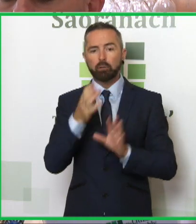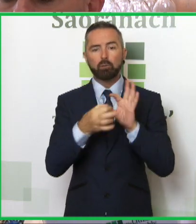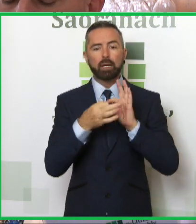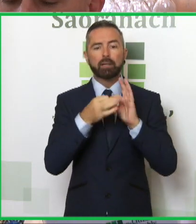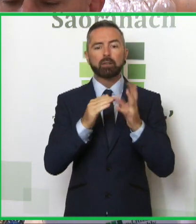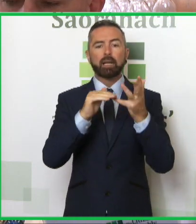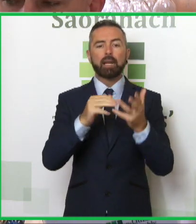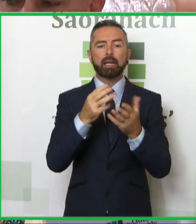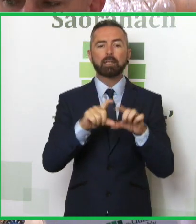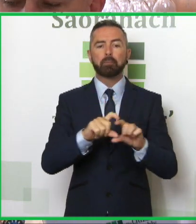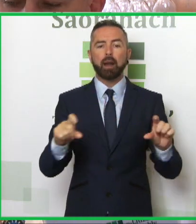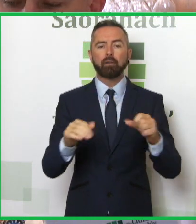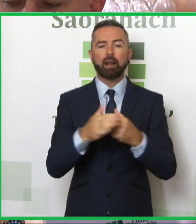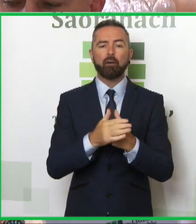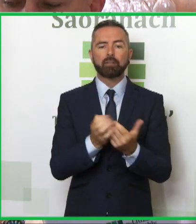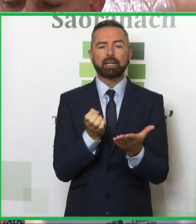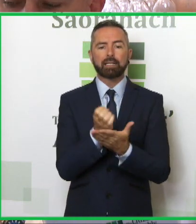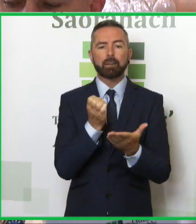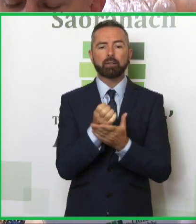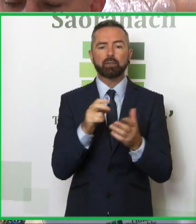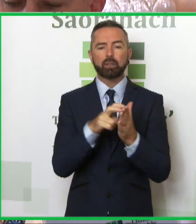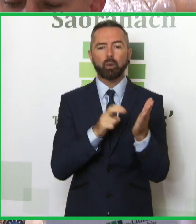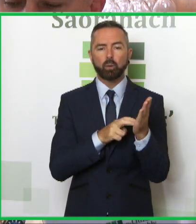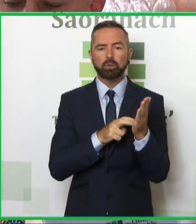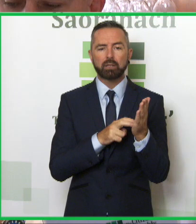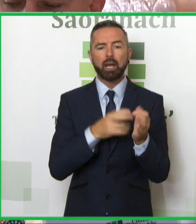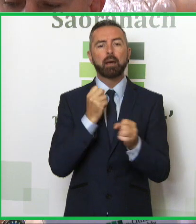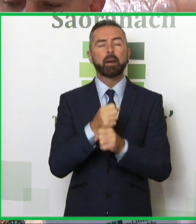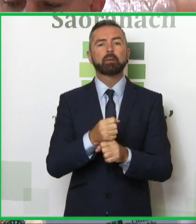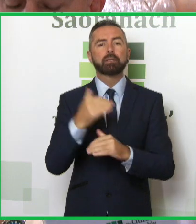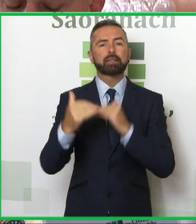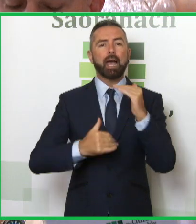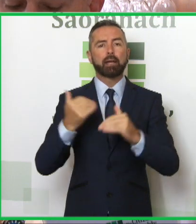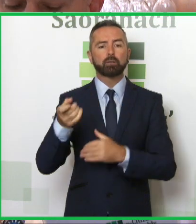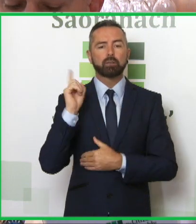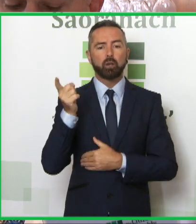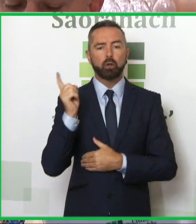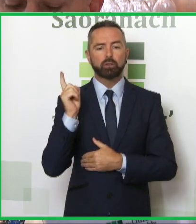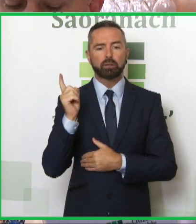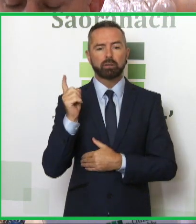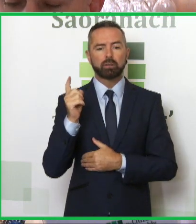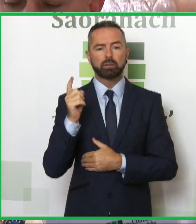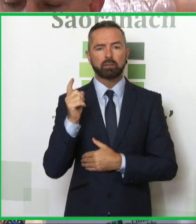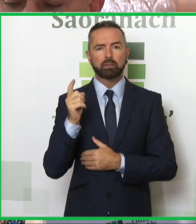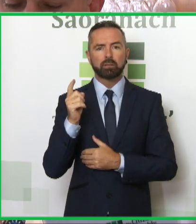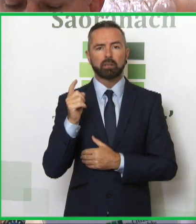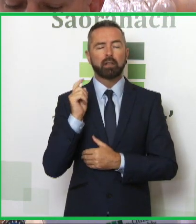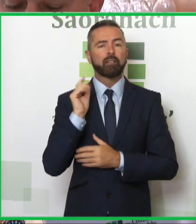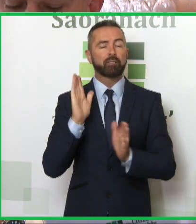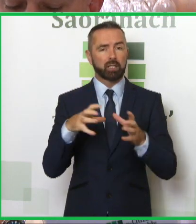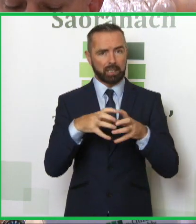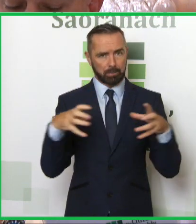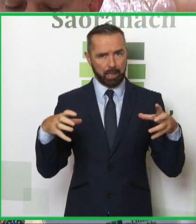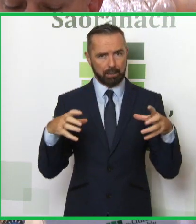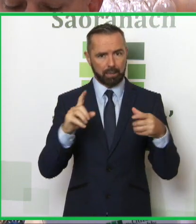last paragraph here of the explanatory note, the fact that the adult caution has scope to be expanded, and the fact that the current